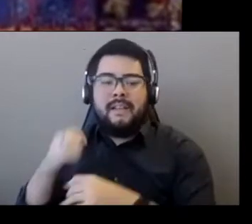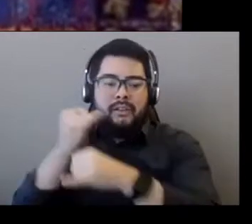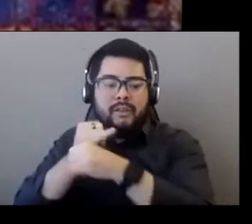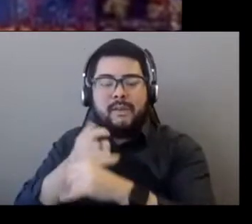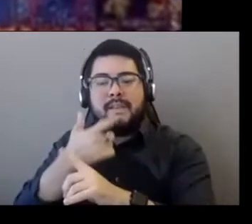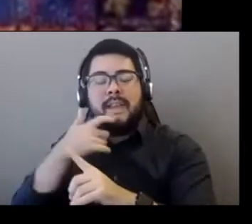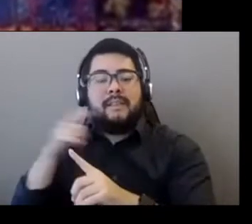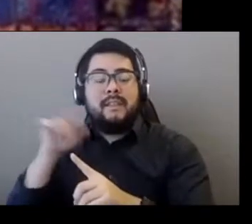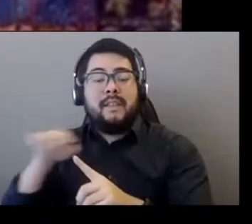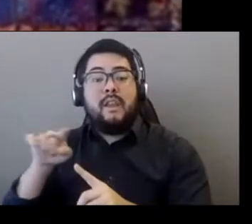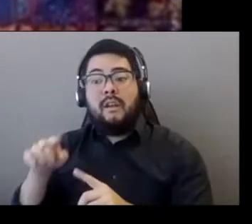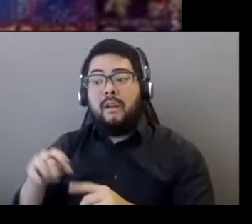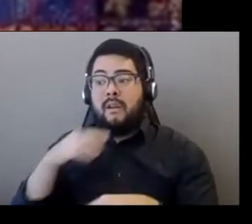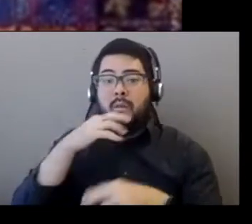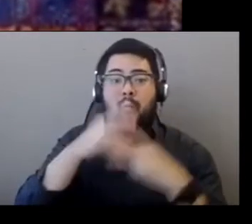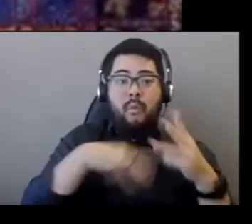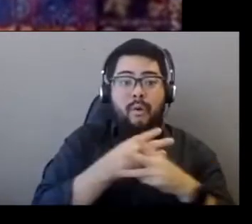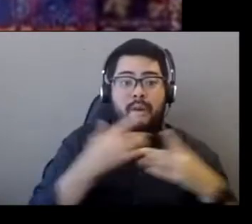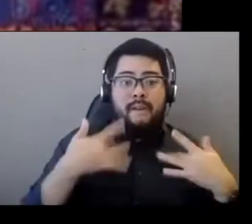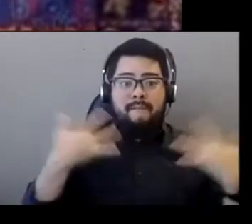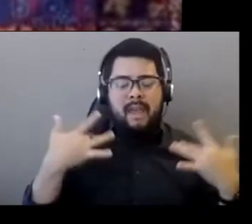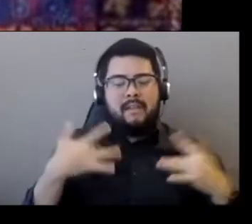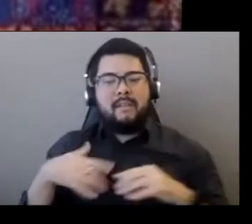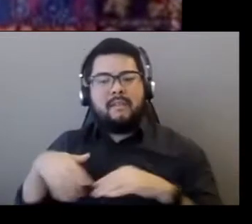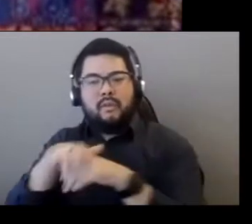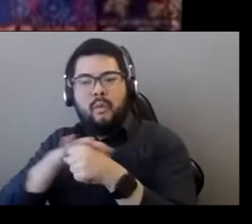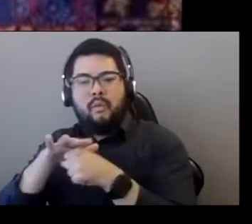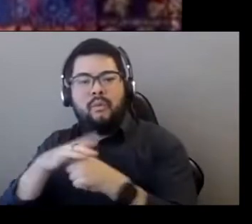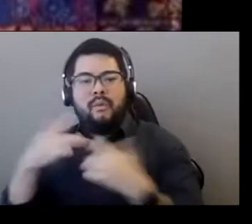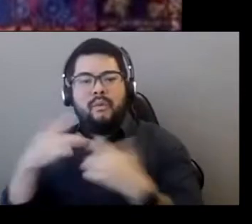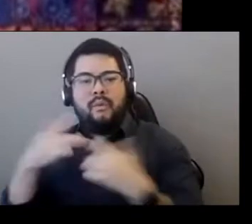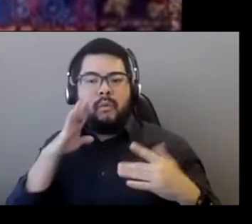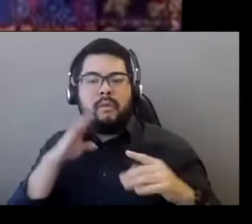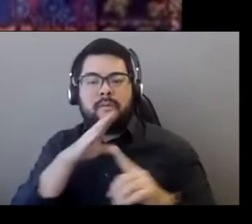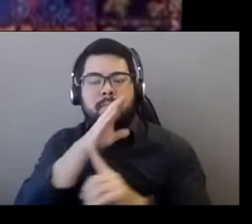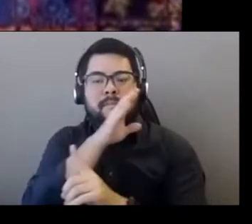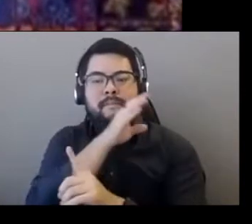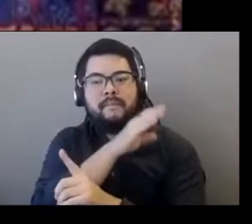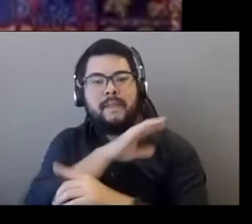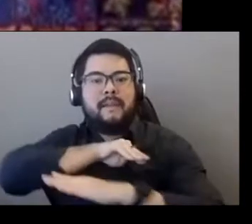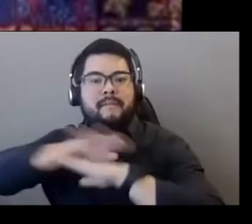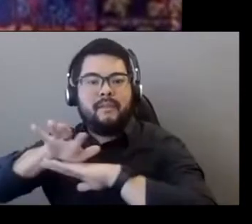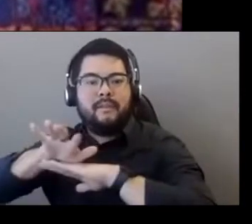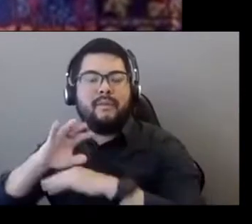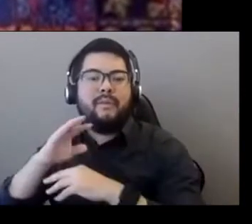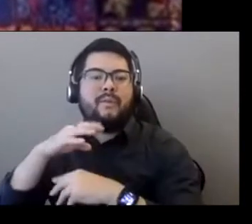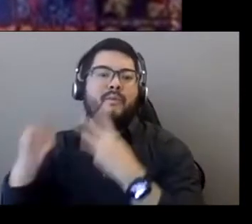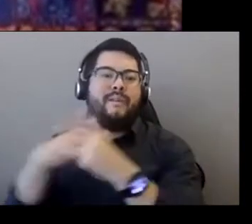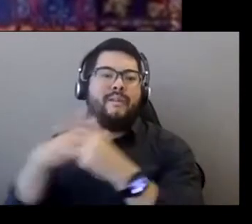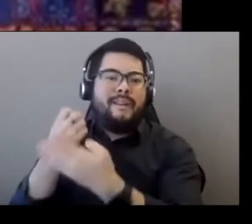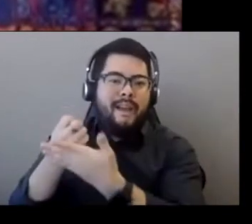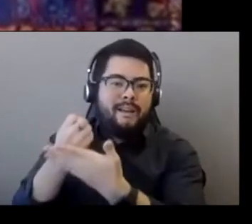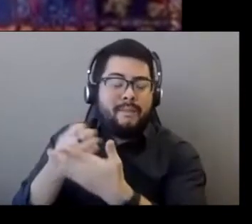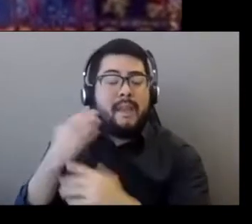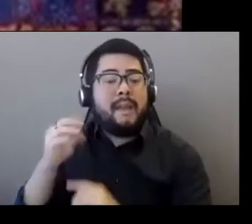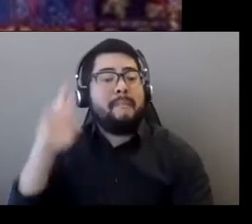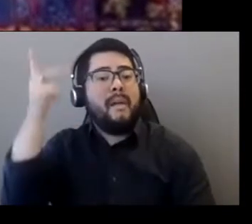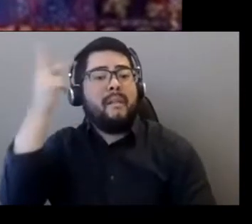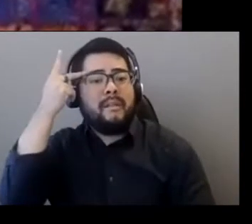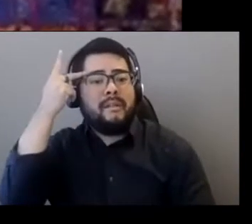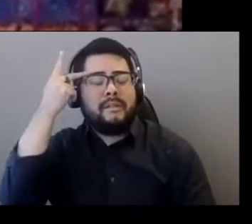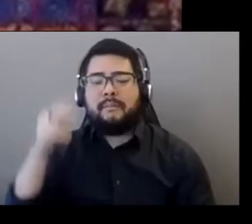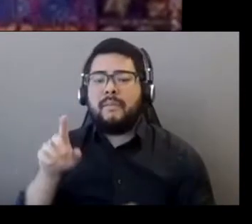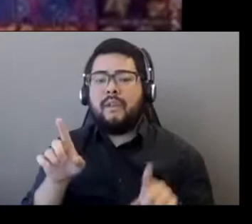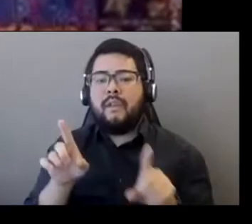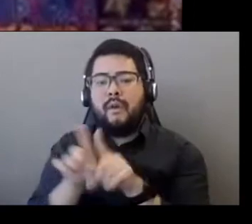events directly impact and changes the world economy and politics, as well as the consciousness of